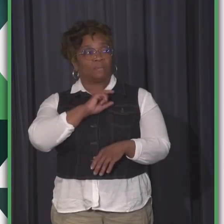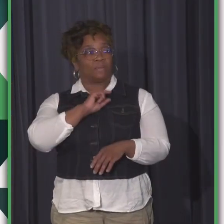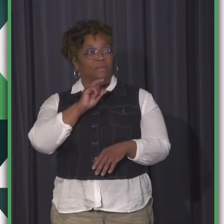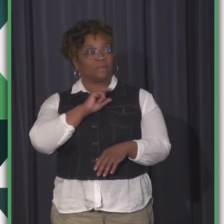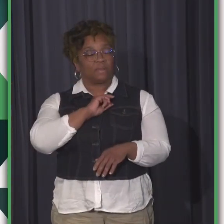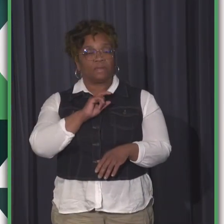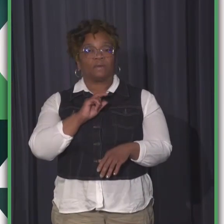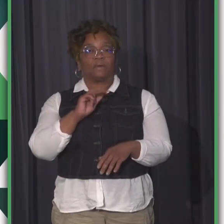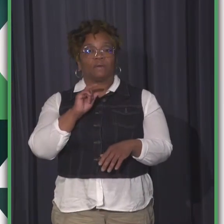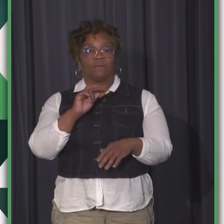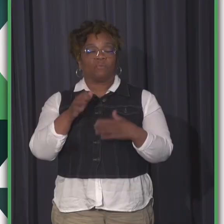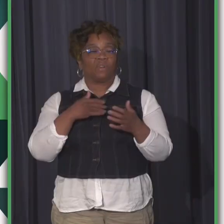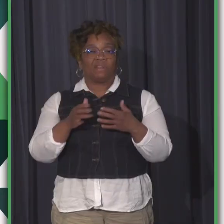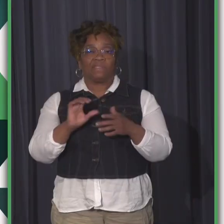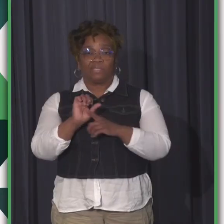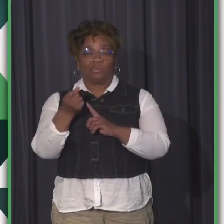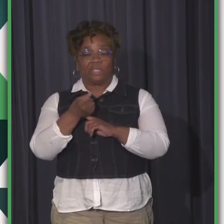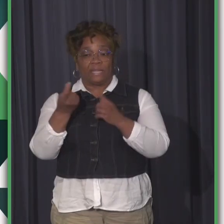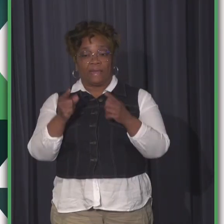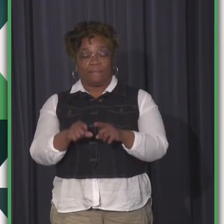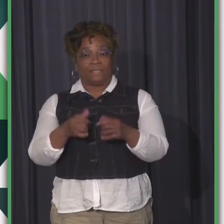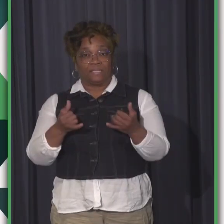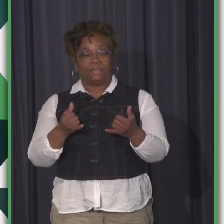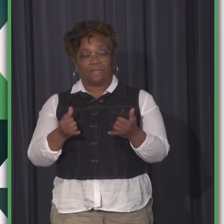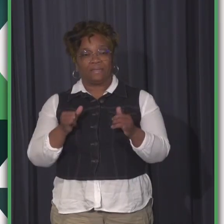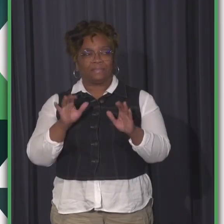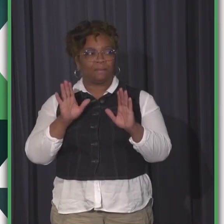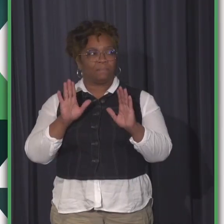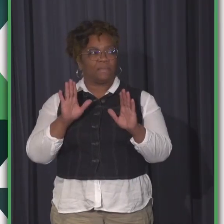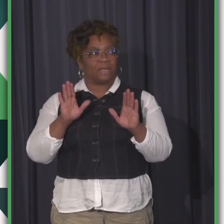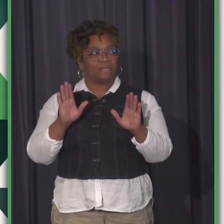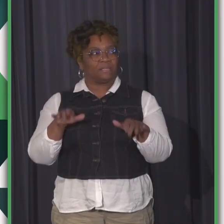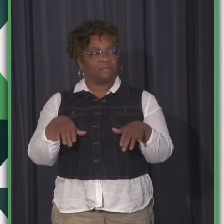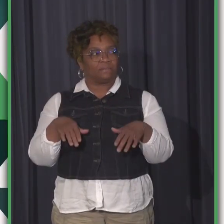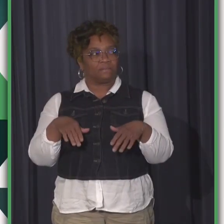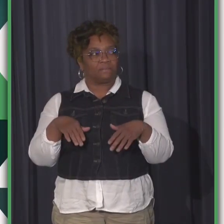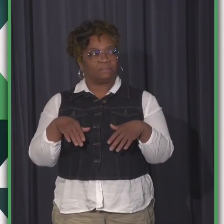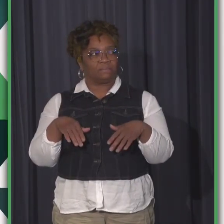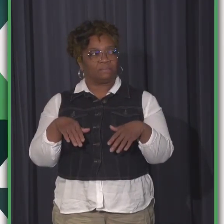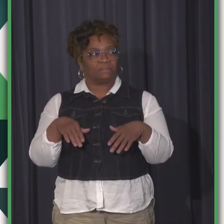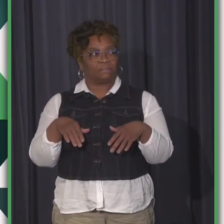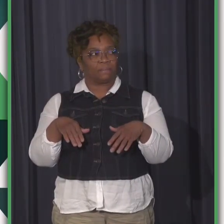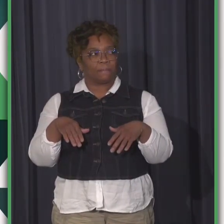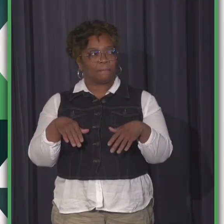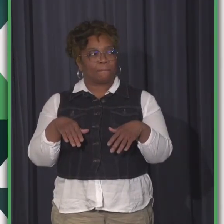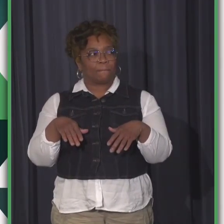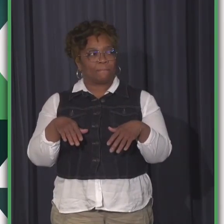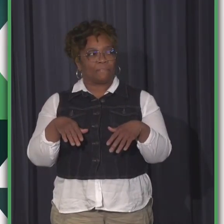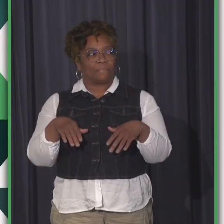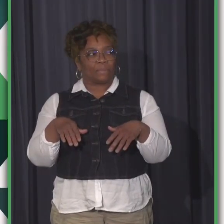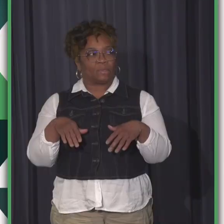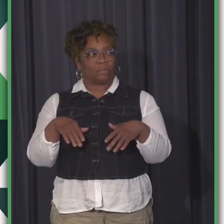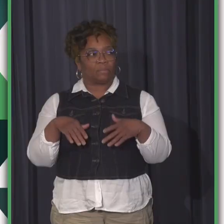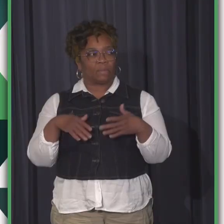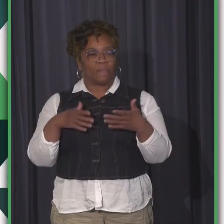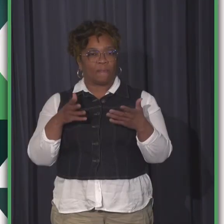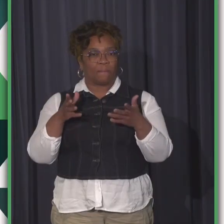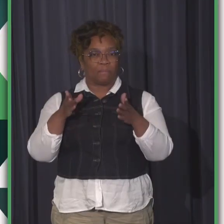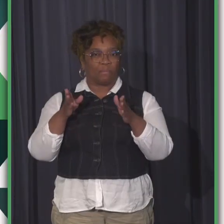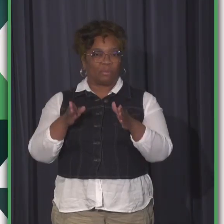amazing that they offered some compassion to a person that claimed he was injured or sick or